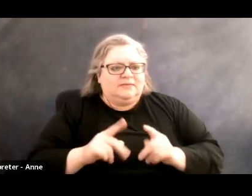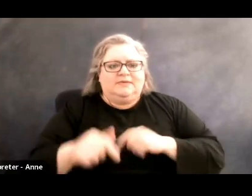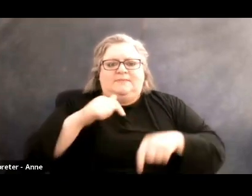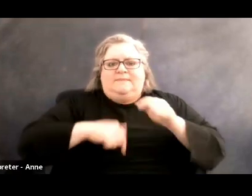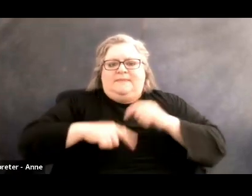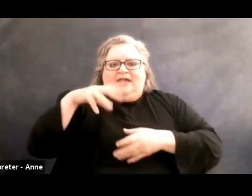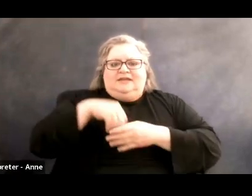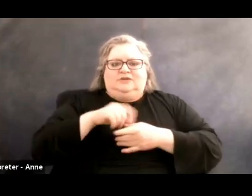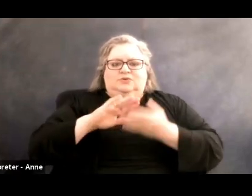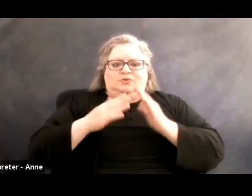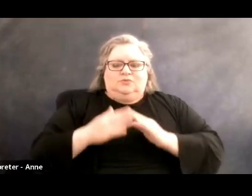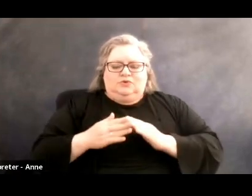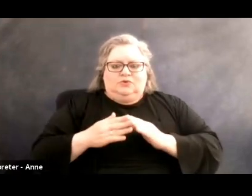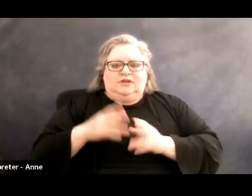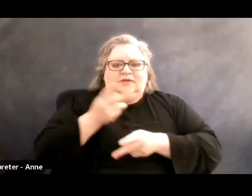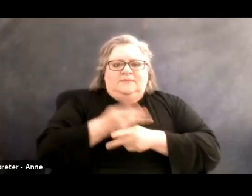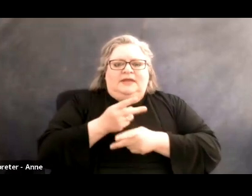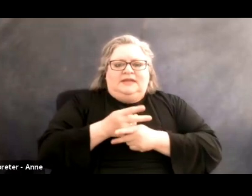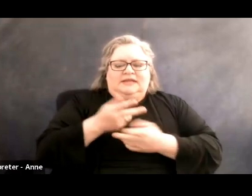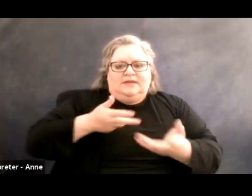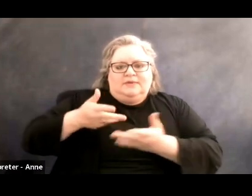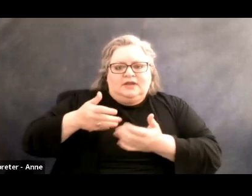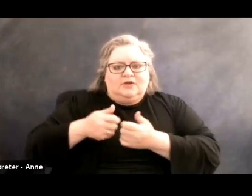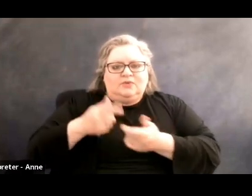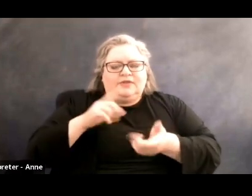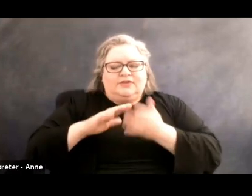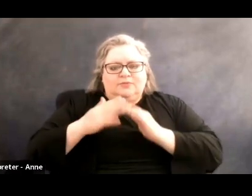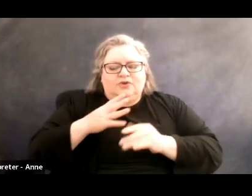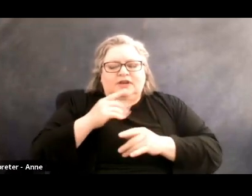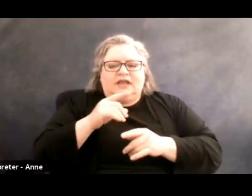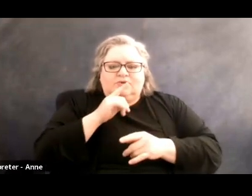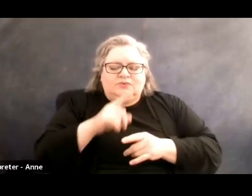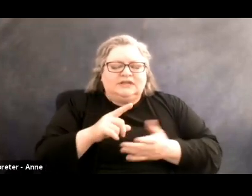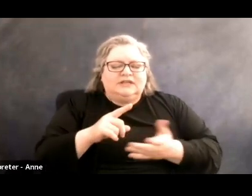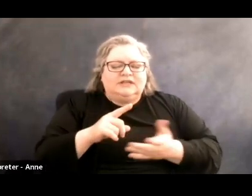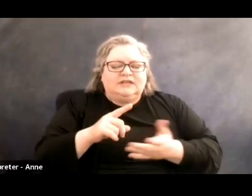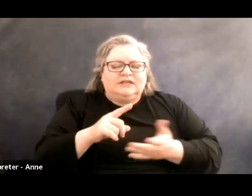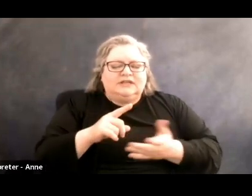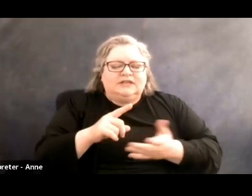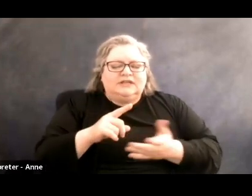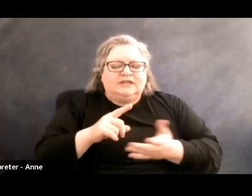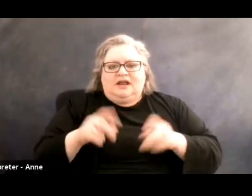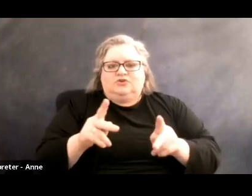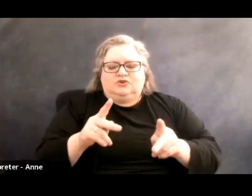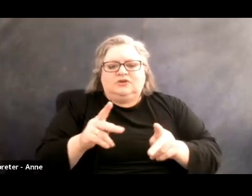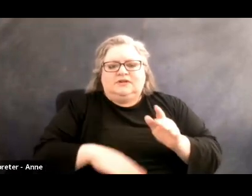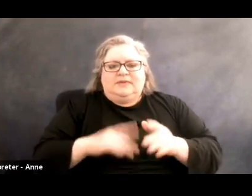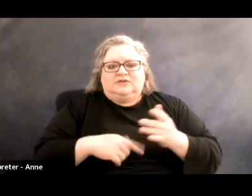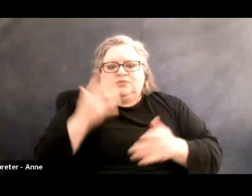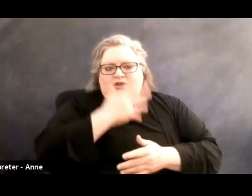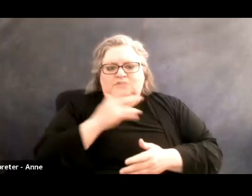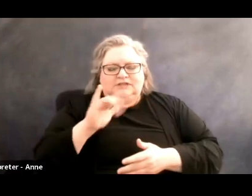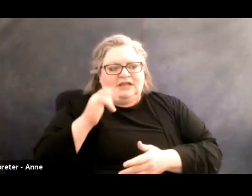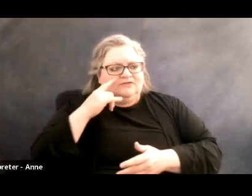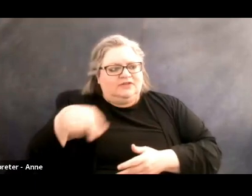their community, maintaining engagement with their community, and really creating this opportunity based on what it looks like for